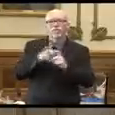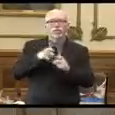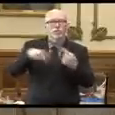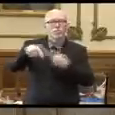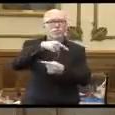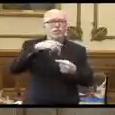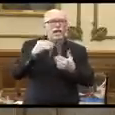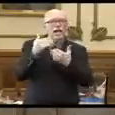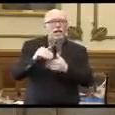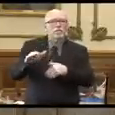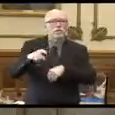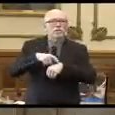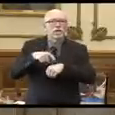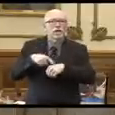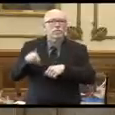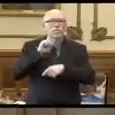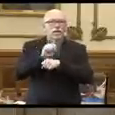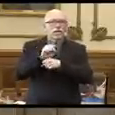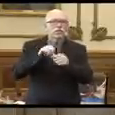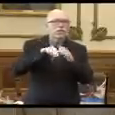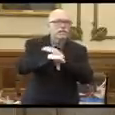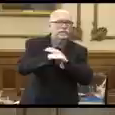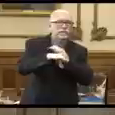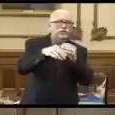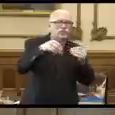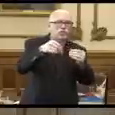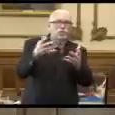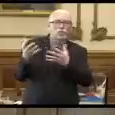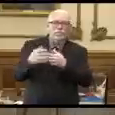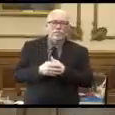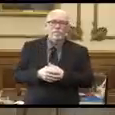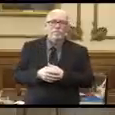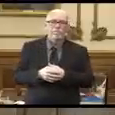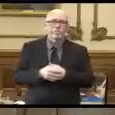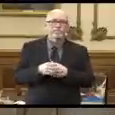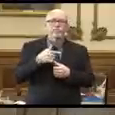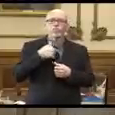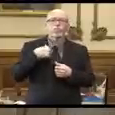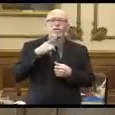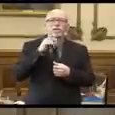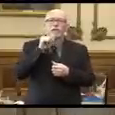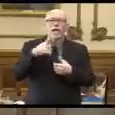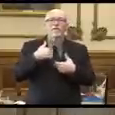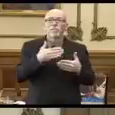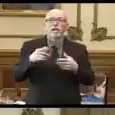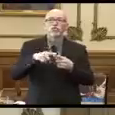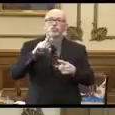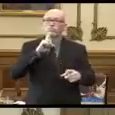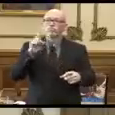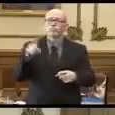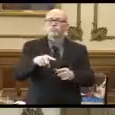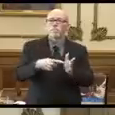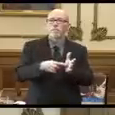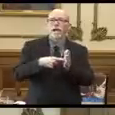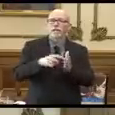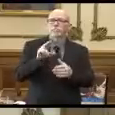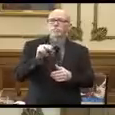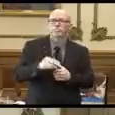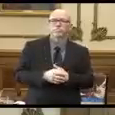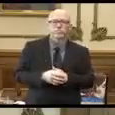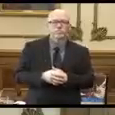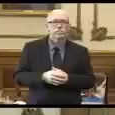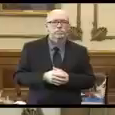and limit their times where they actually go into retail businesses. But we did not ever plan to mandate that. And we